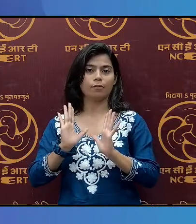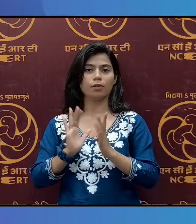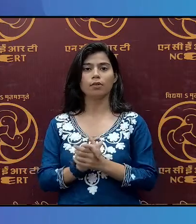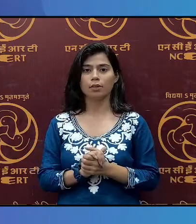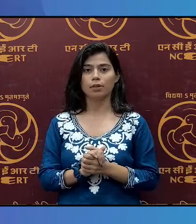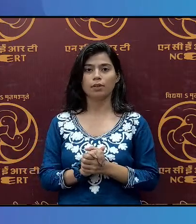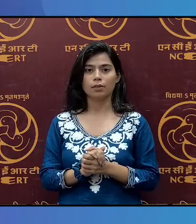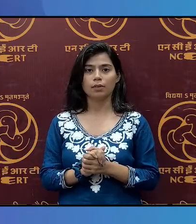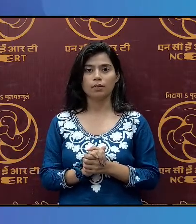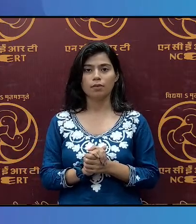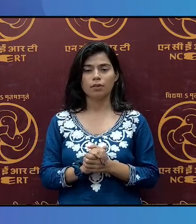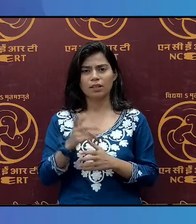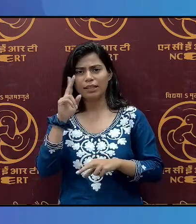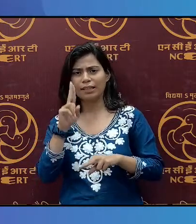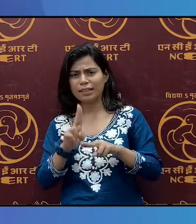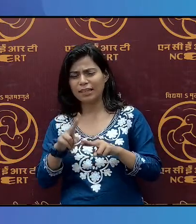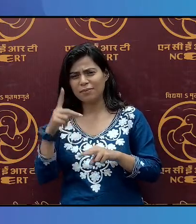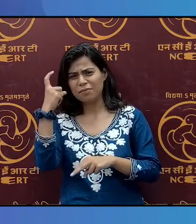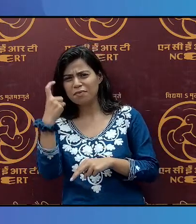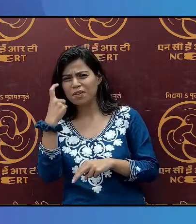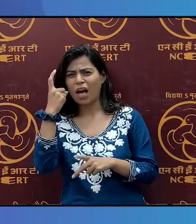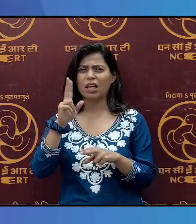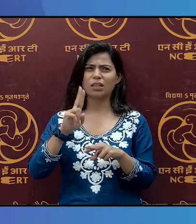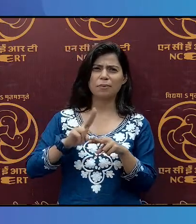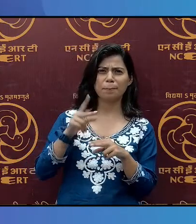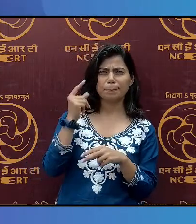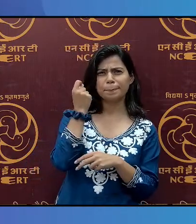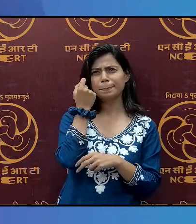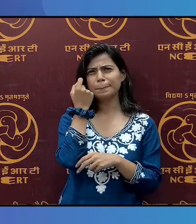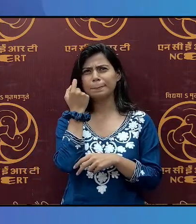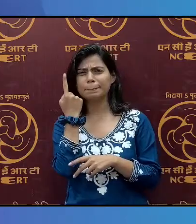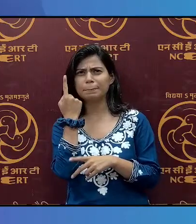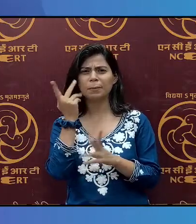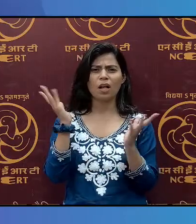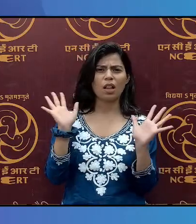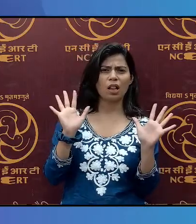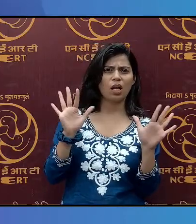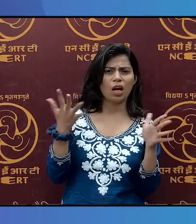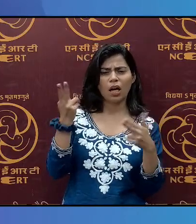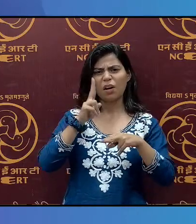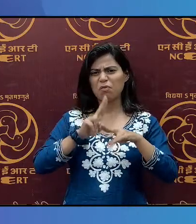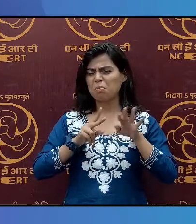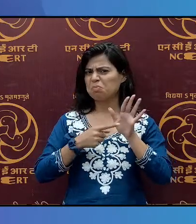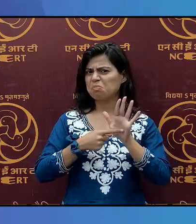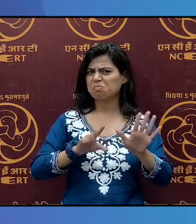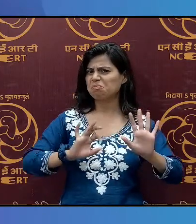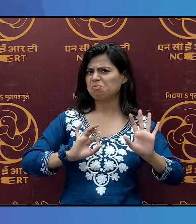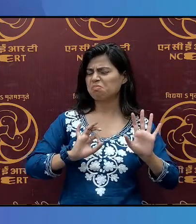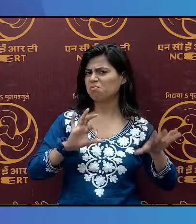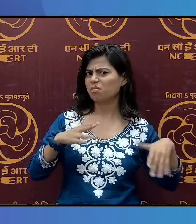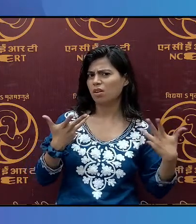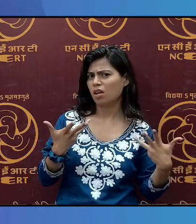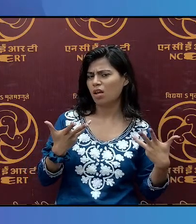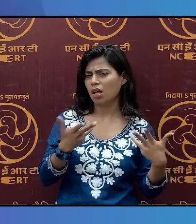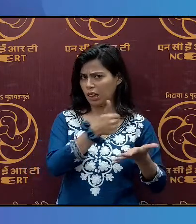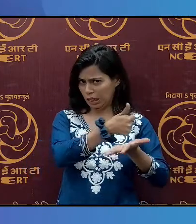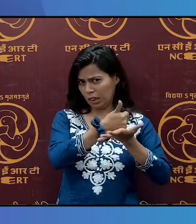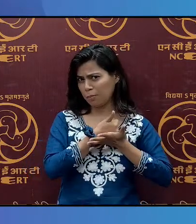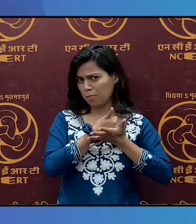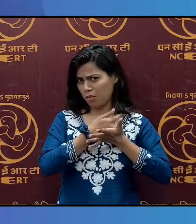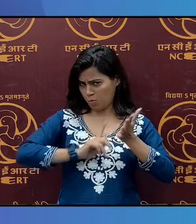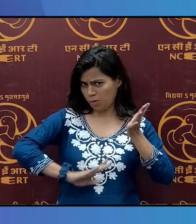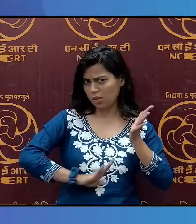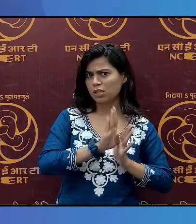if I don't think, if I don't analyze, if I don't reason out, if I don't perform, so it doesn't help me to